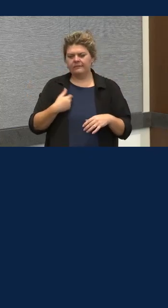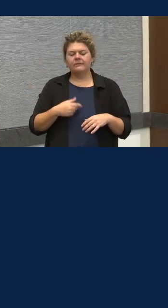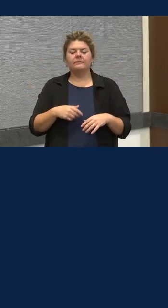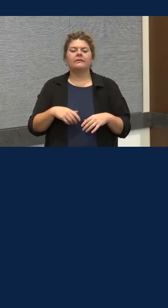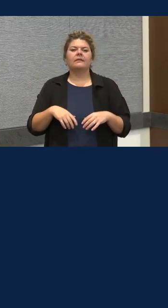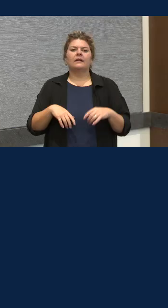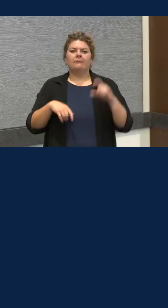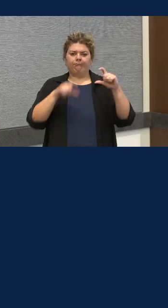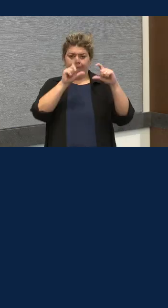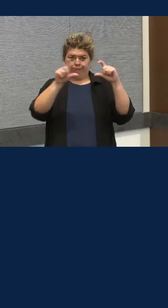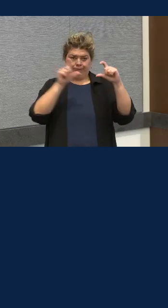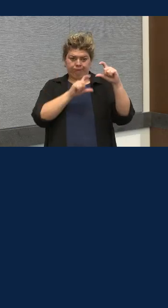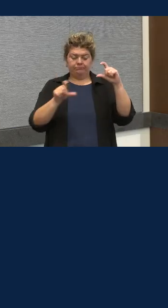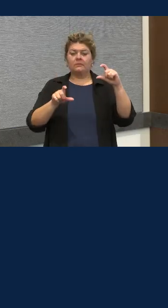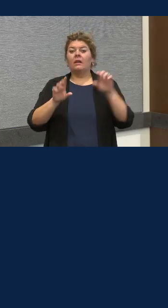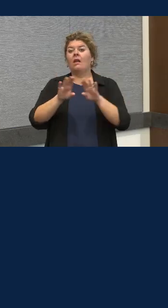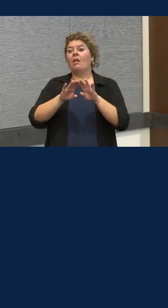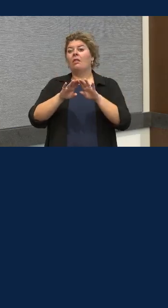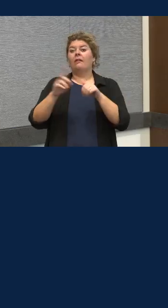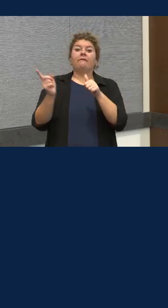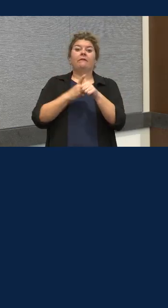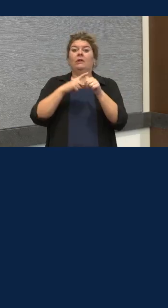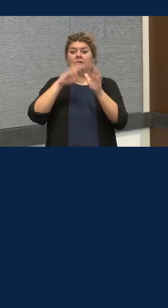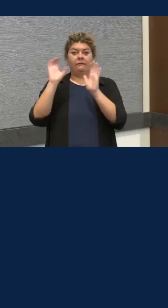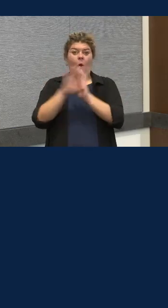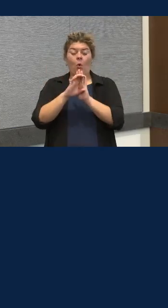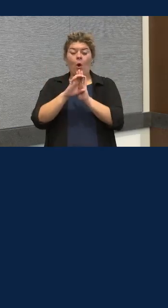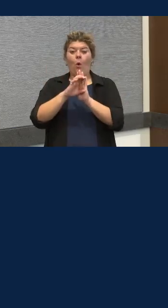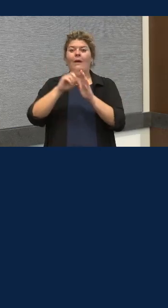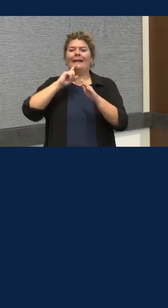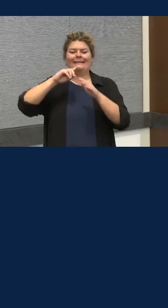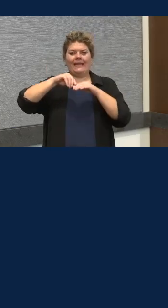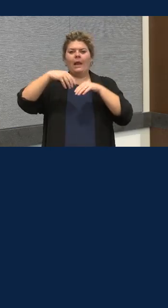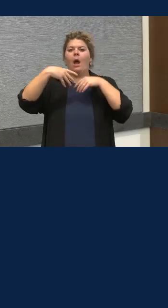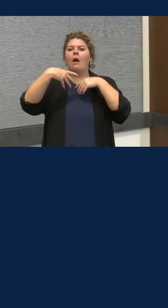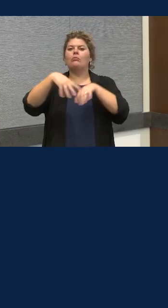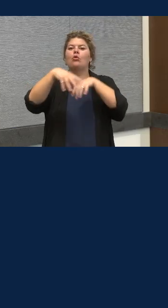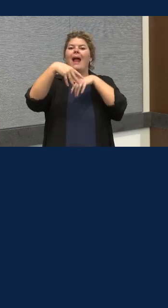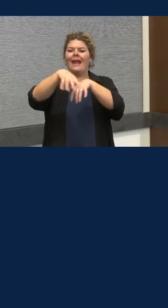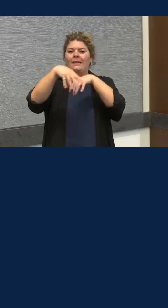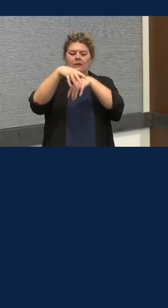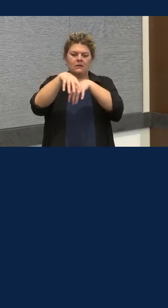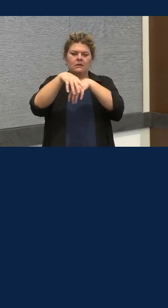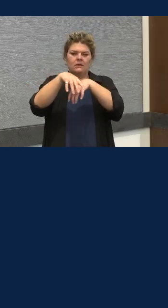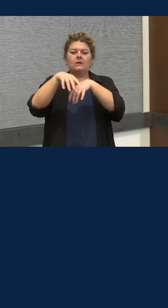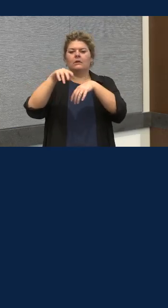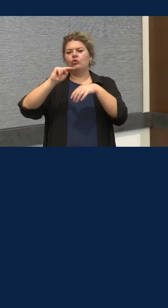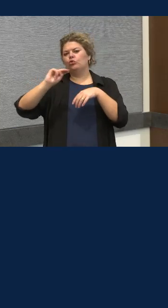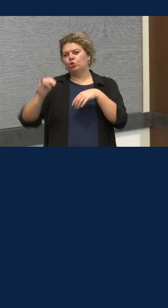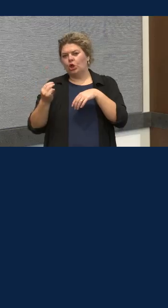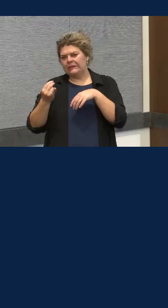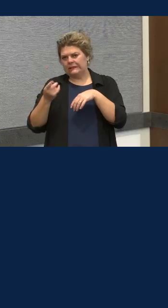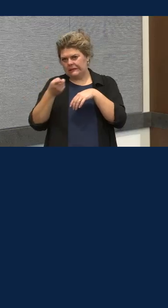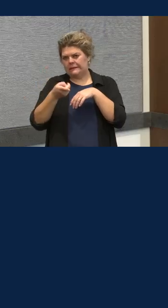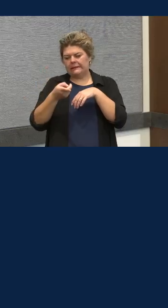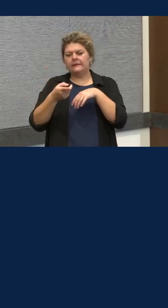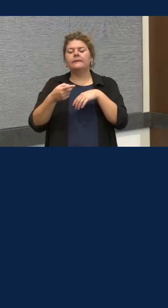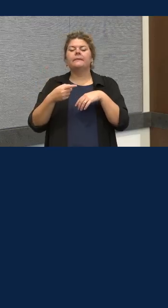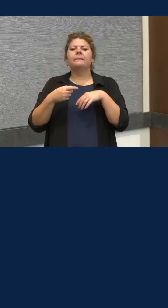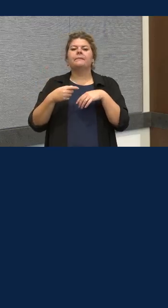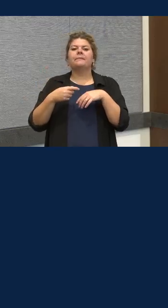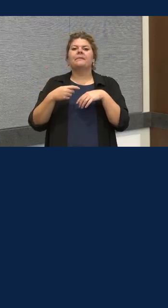And the opening one is taken at a parade in New Jersey,